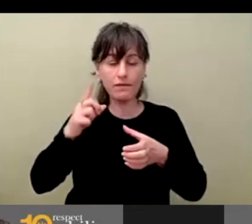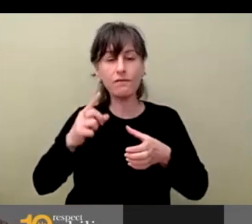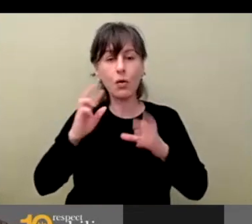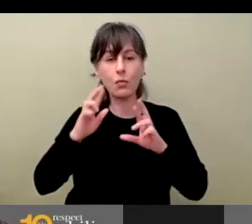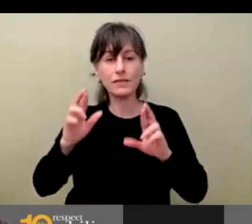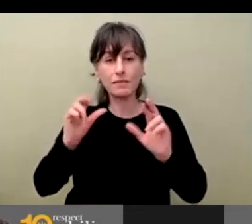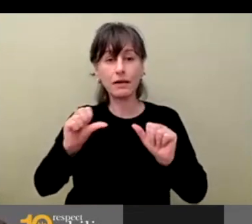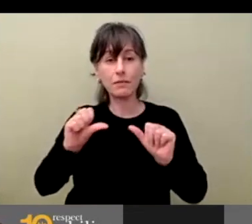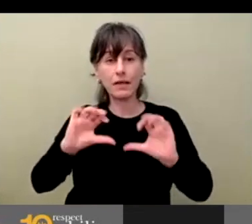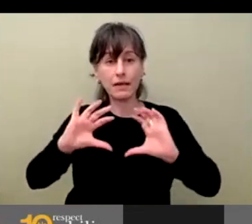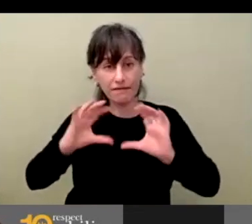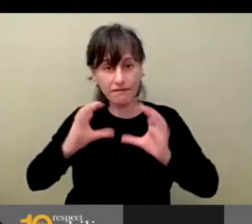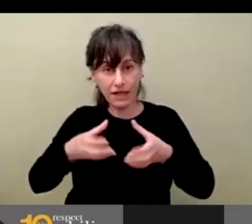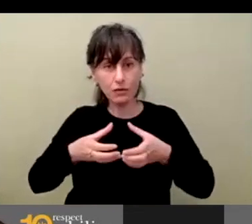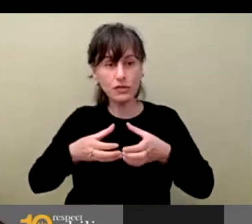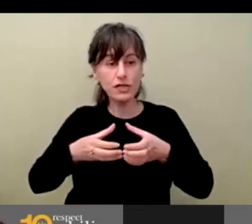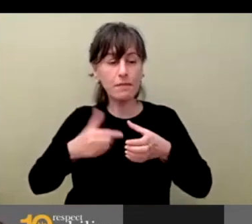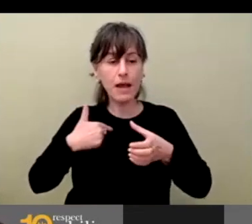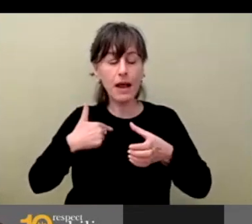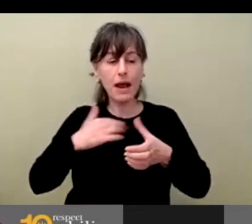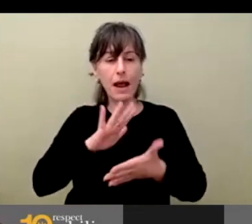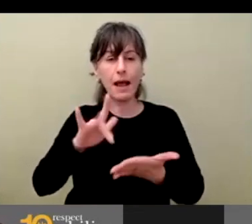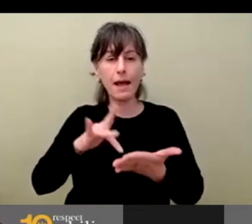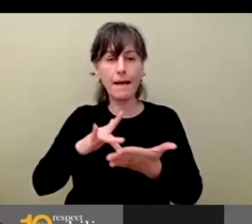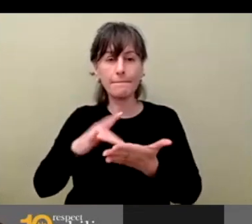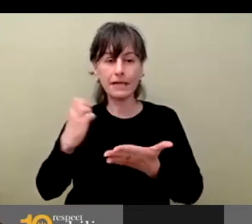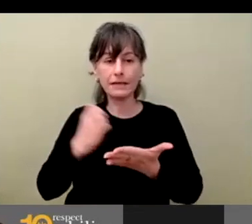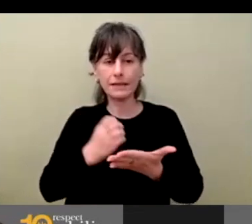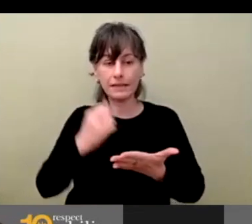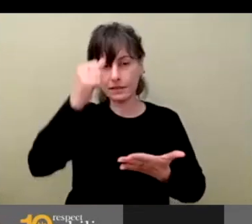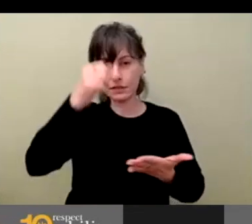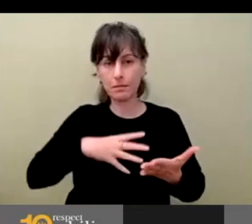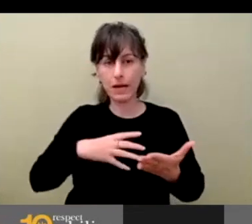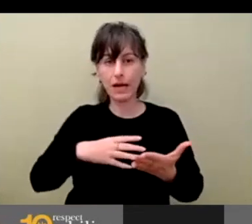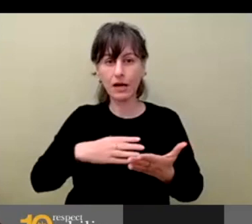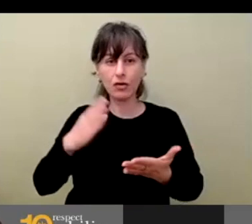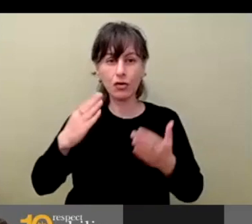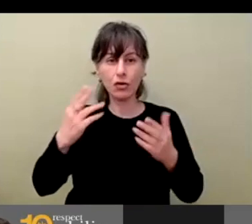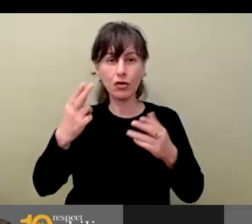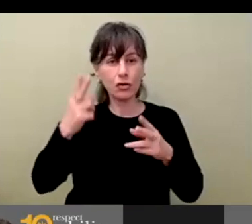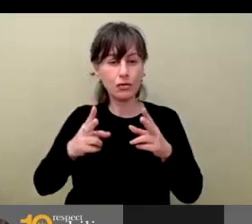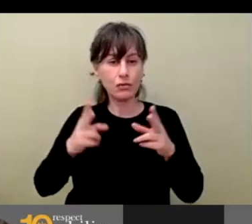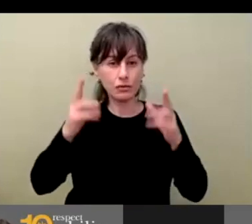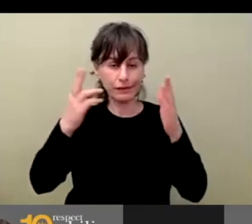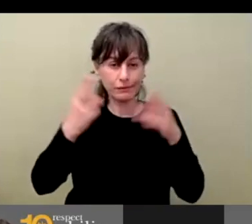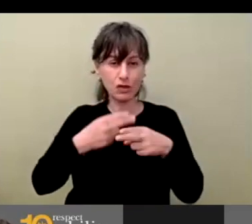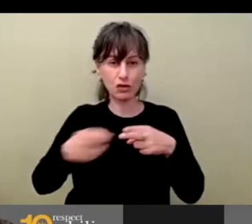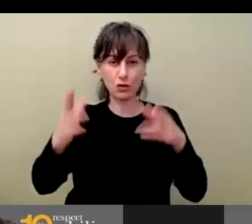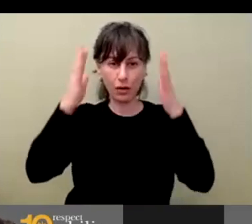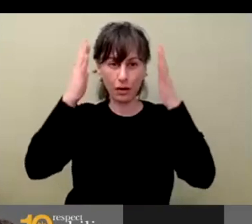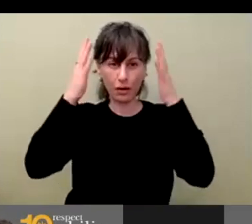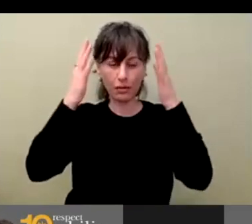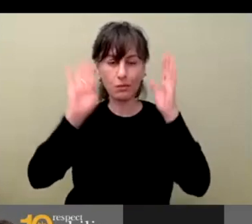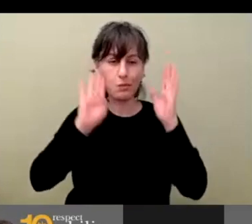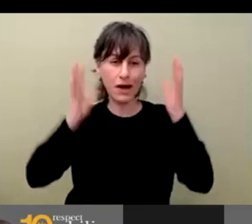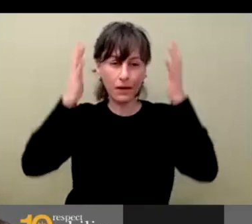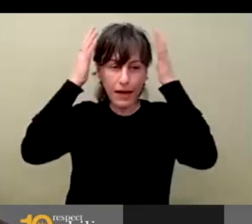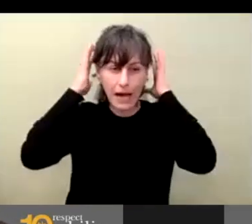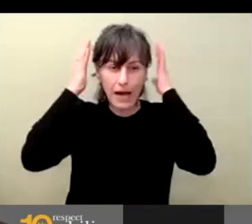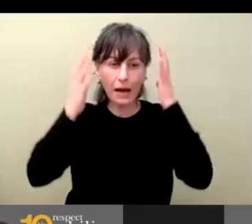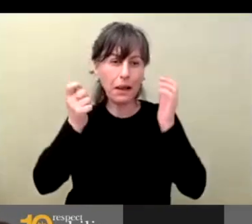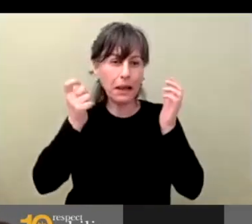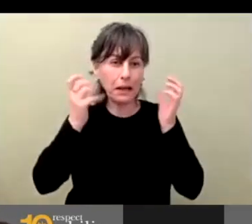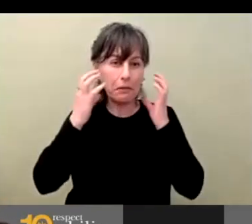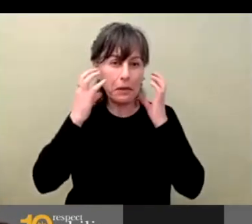and I am a Middle Eastern man with short brown hair and a little bit more of a 5 o'clock